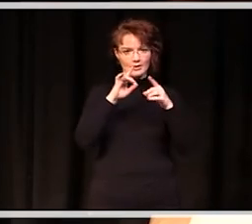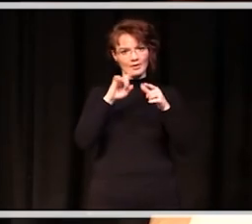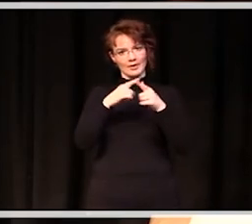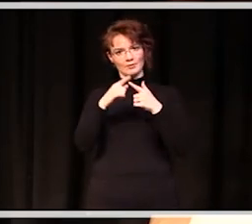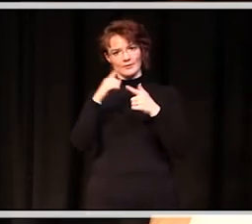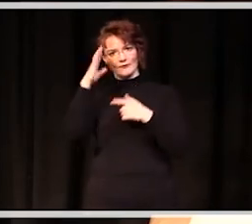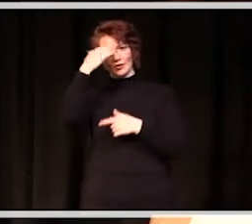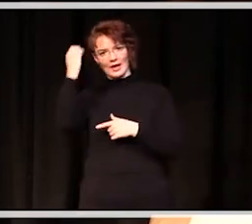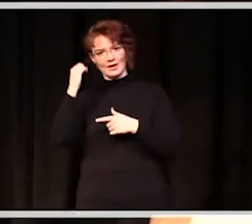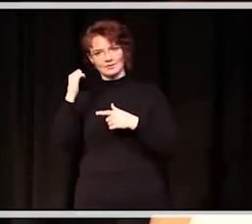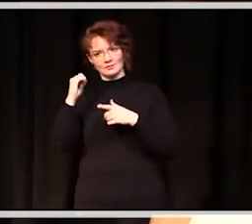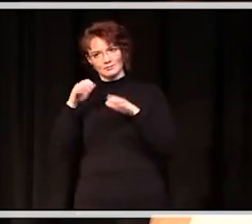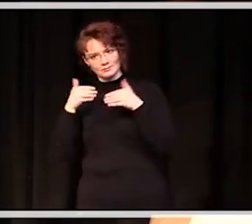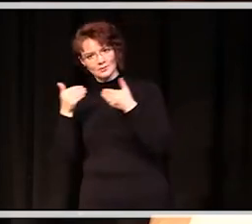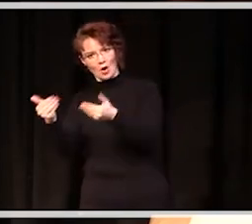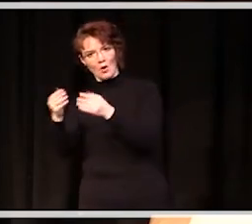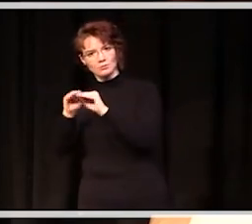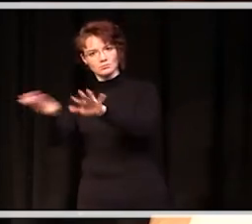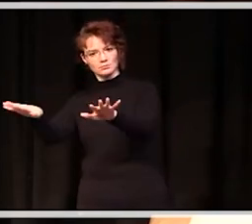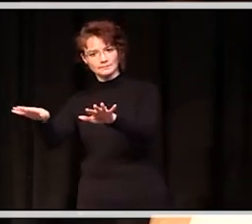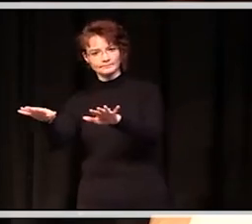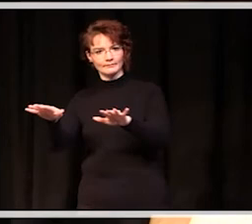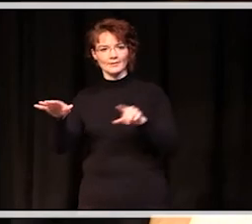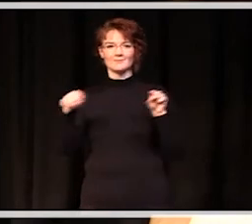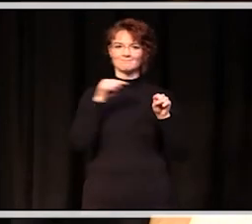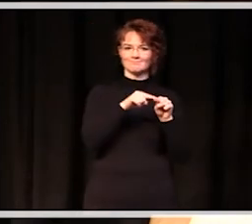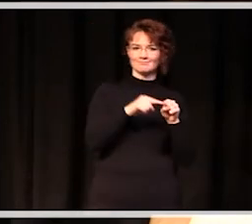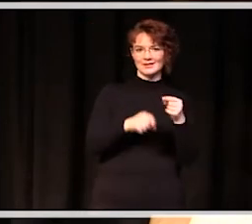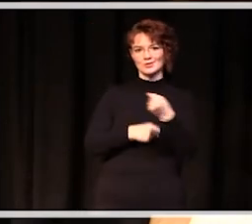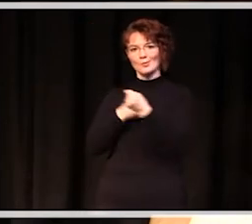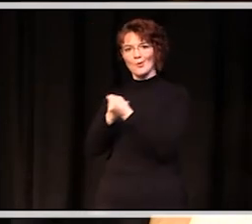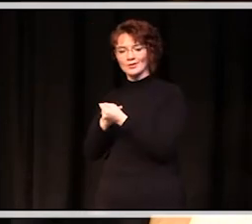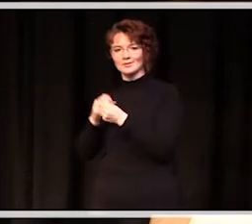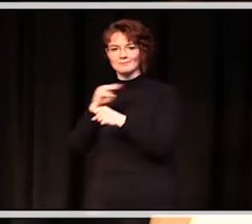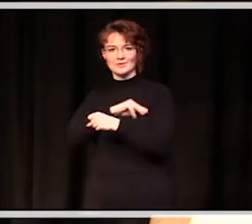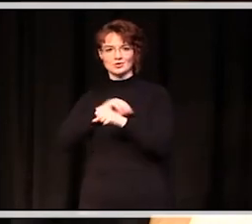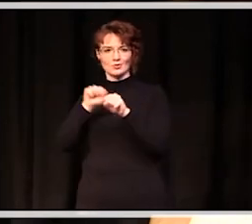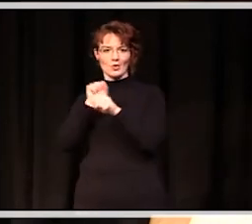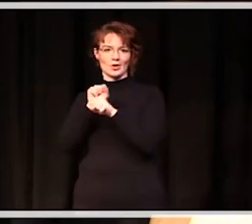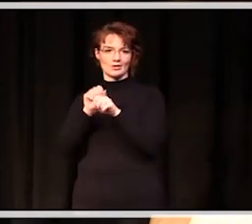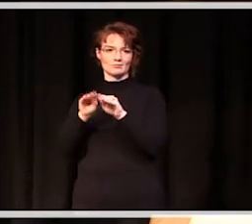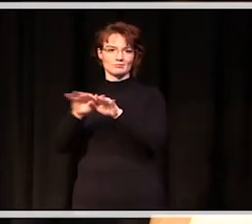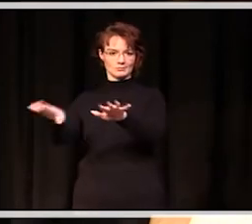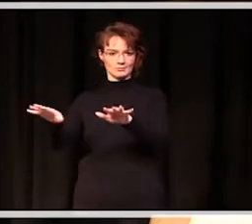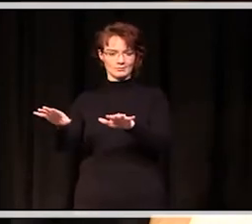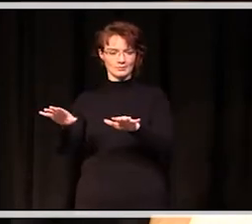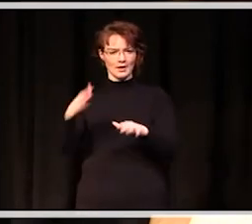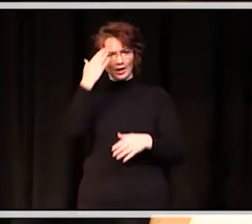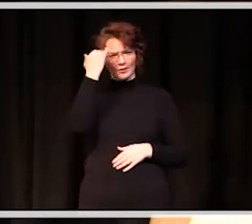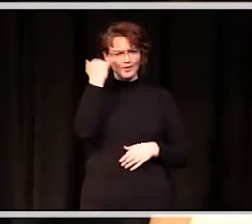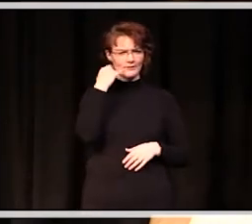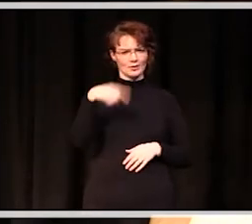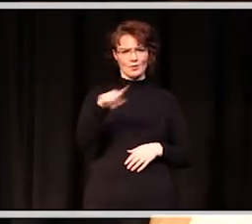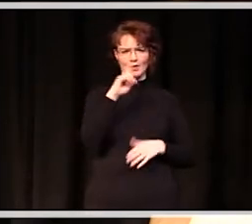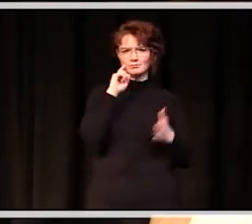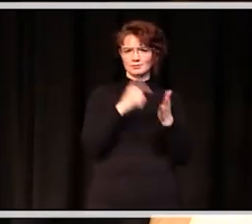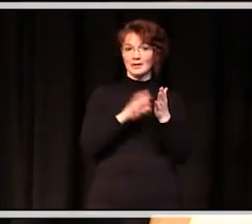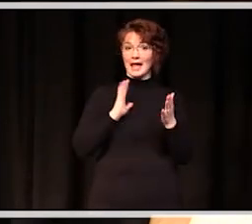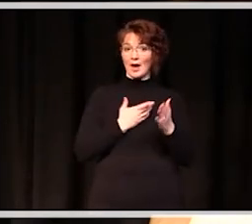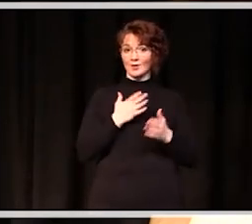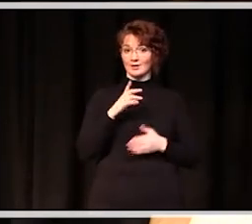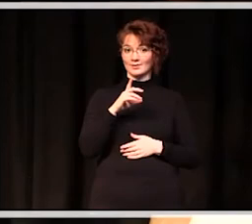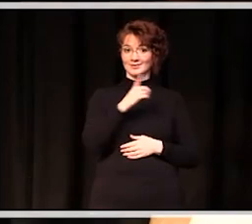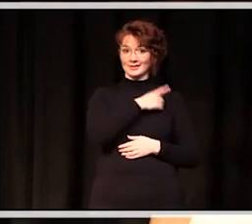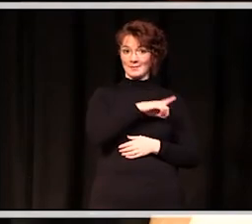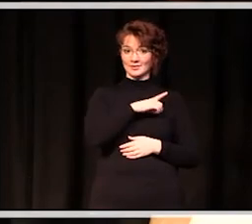you understand that the deeper life actually is the fuel for the missional life. And I don't know if you know this or not, but our family, our